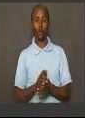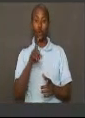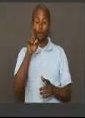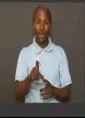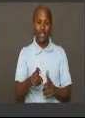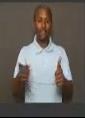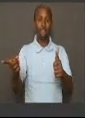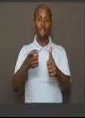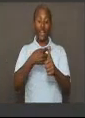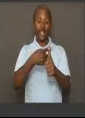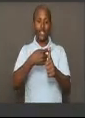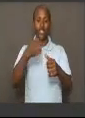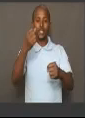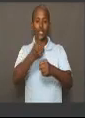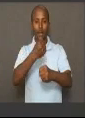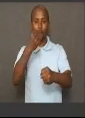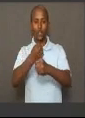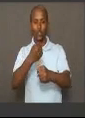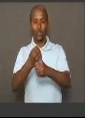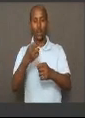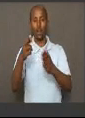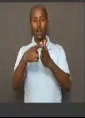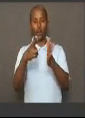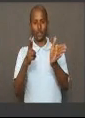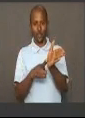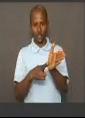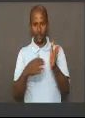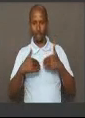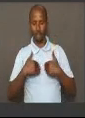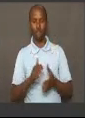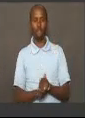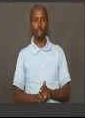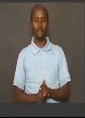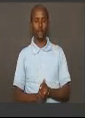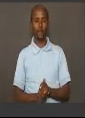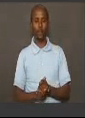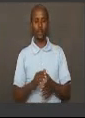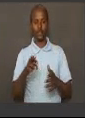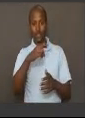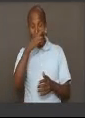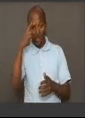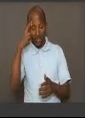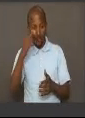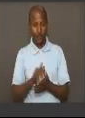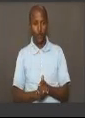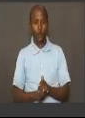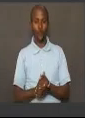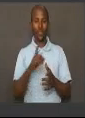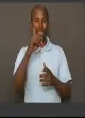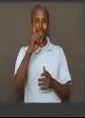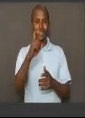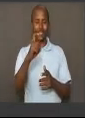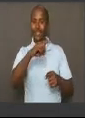must first establish our restrictions. In this case,